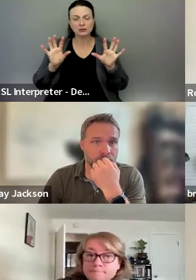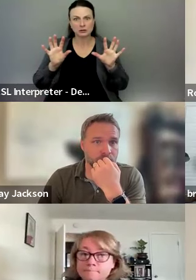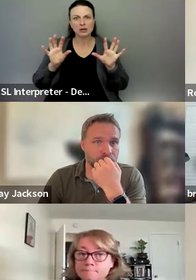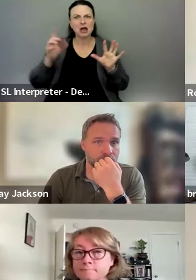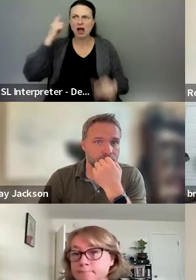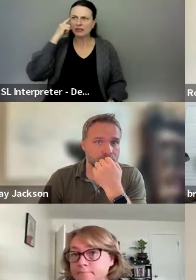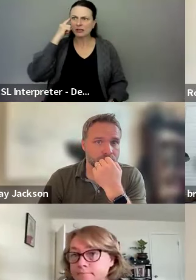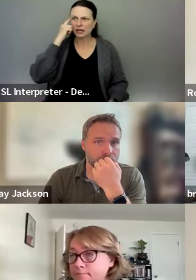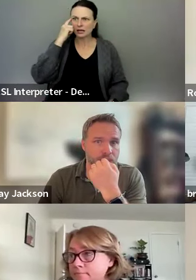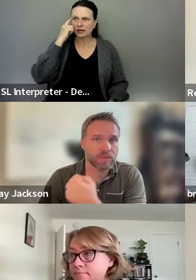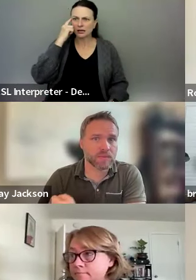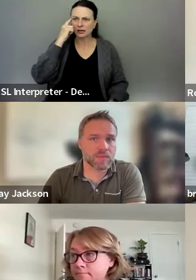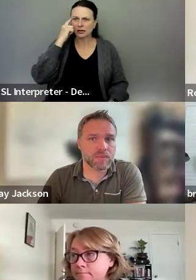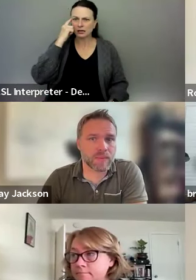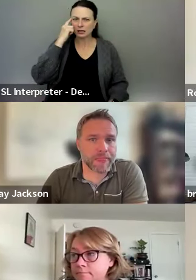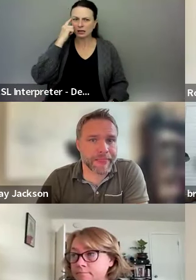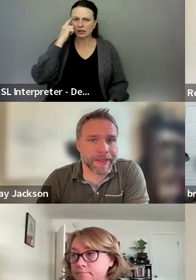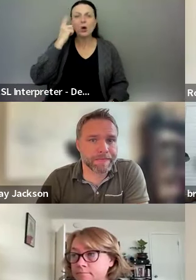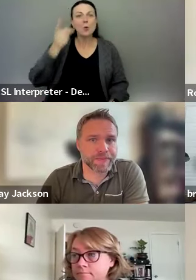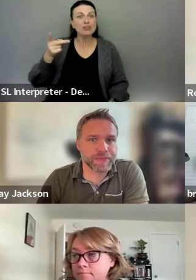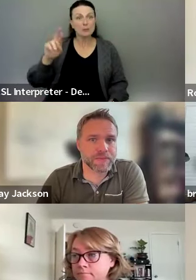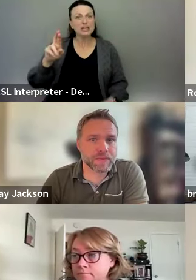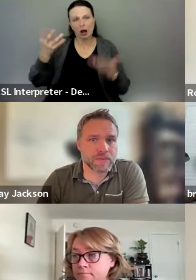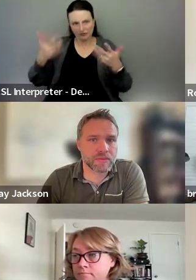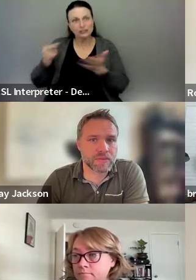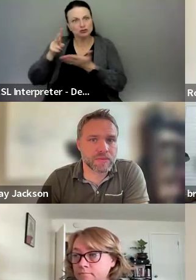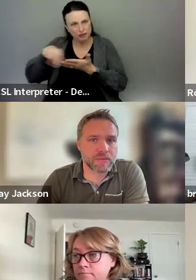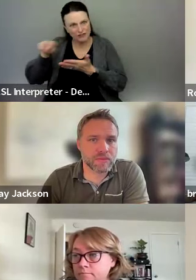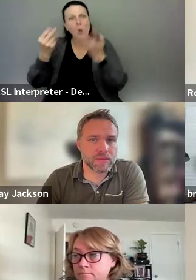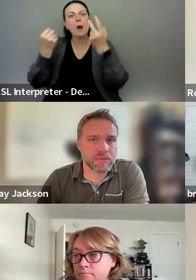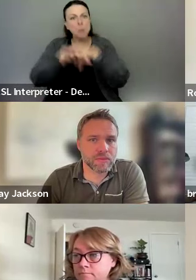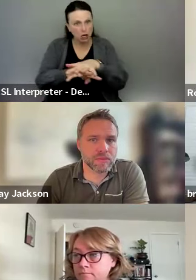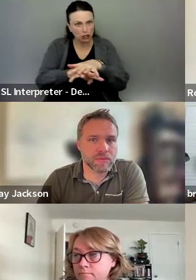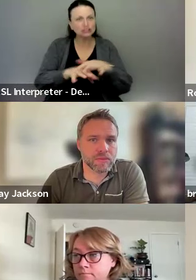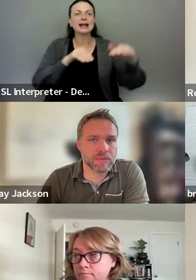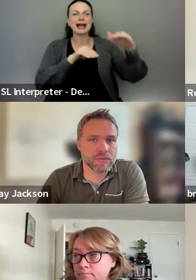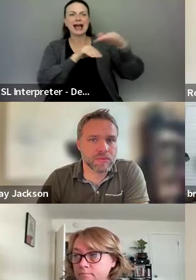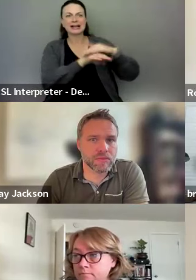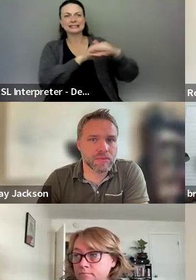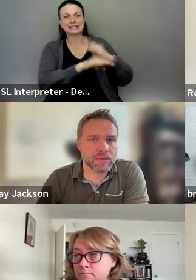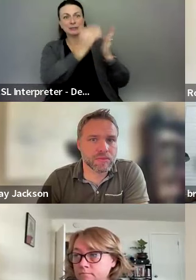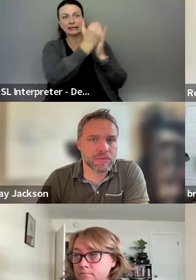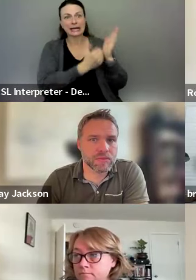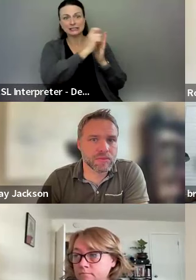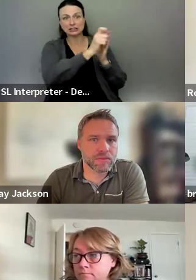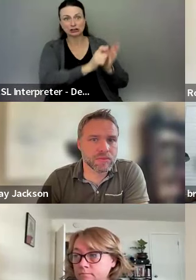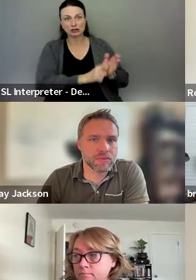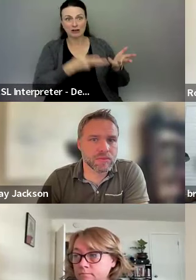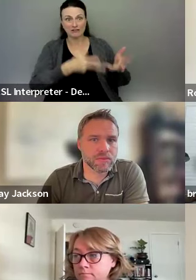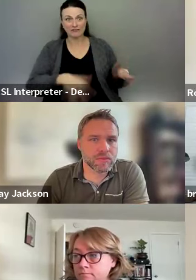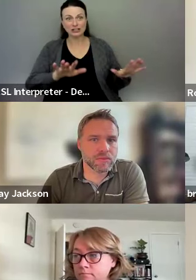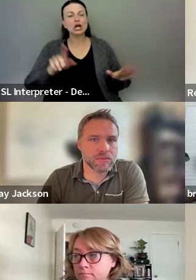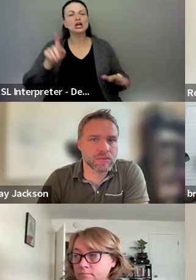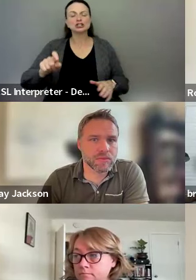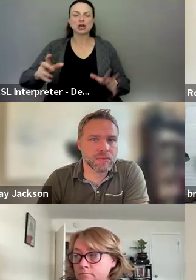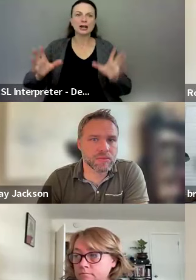I think, so once the PR is reviewed and merged and the accessibility list is done, I think we should do an